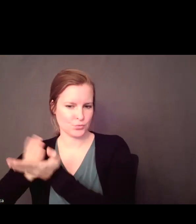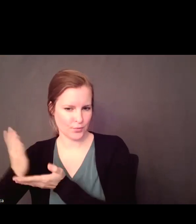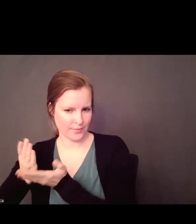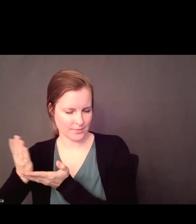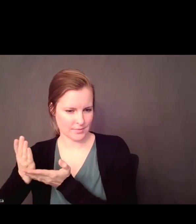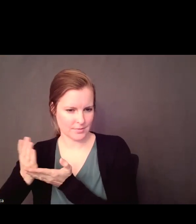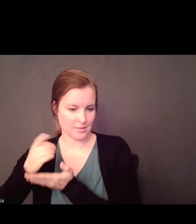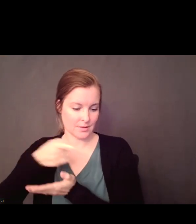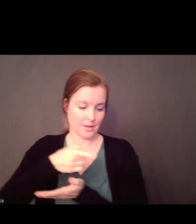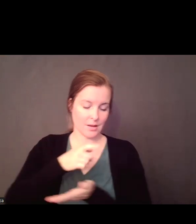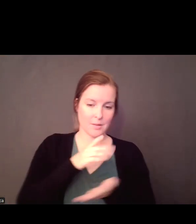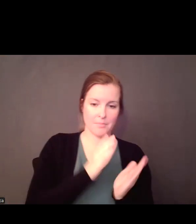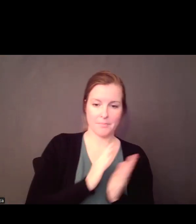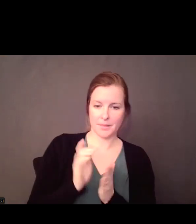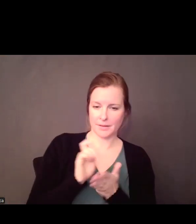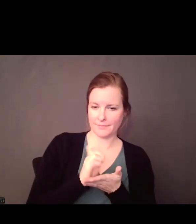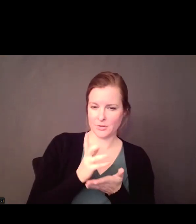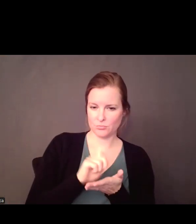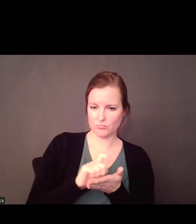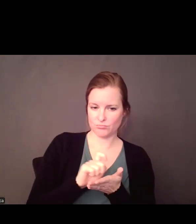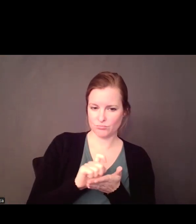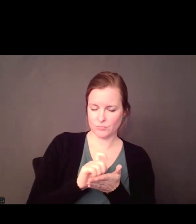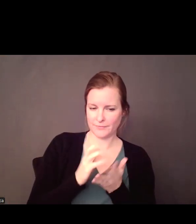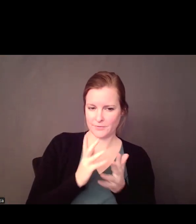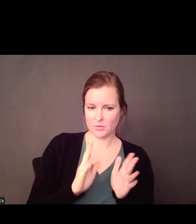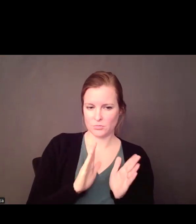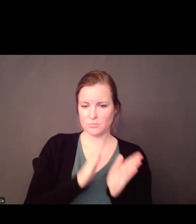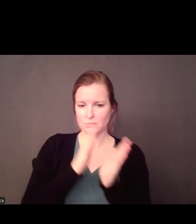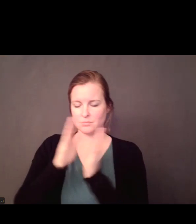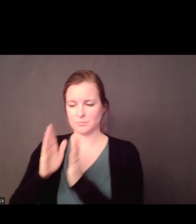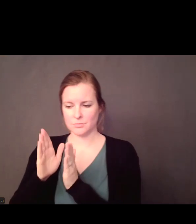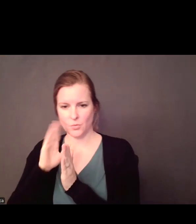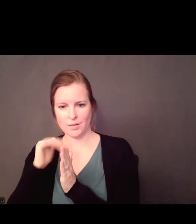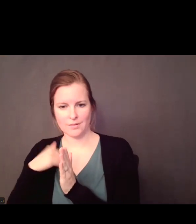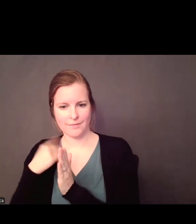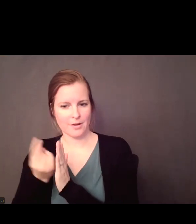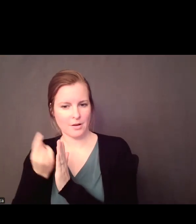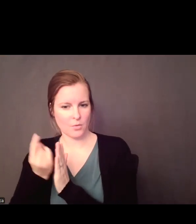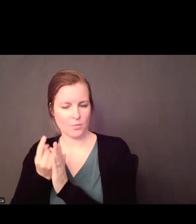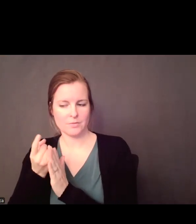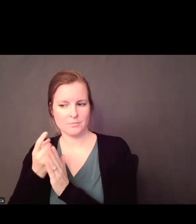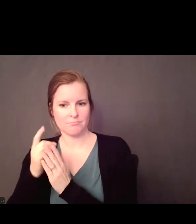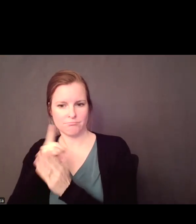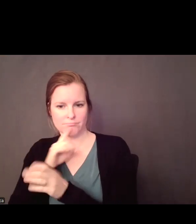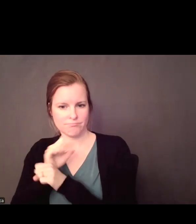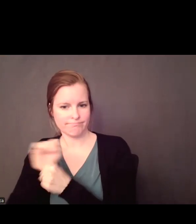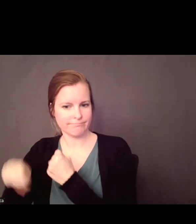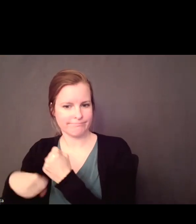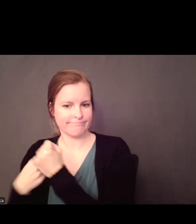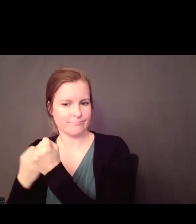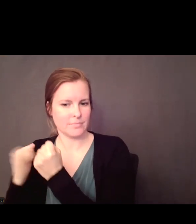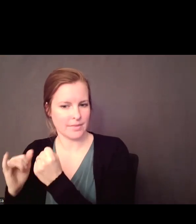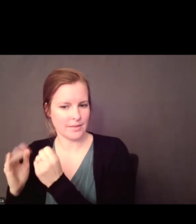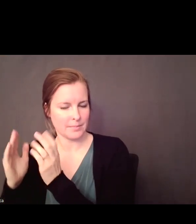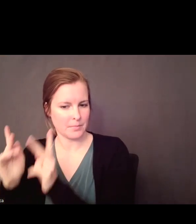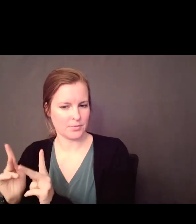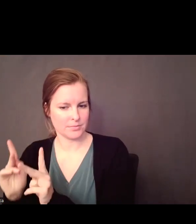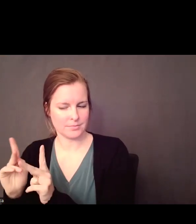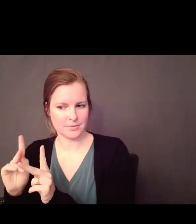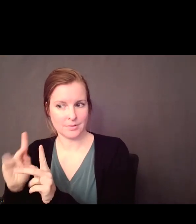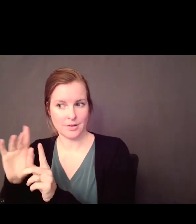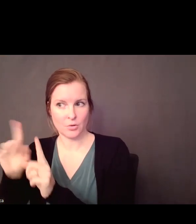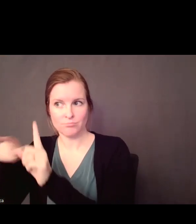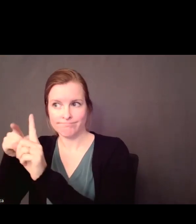the other hours can be used that will allow the ESO to support the participant to achieve their goals that